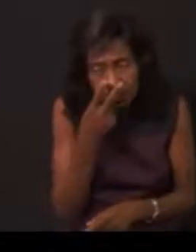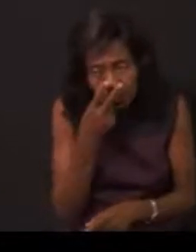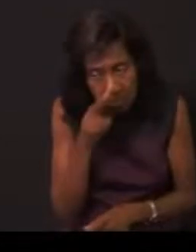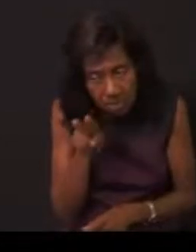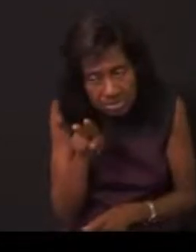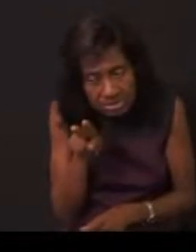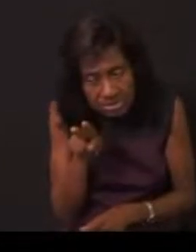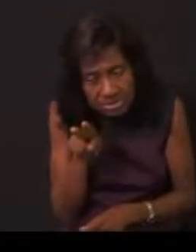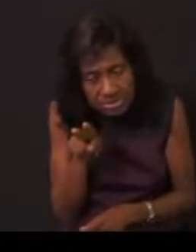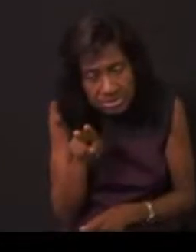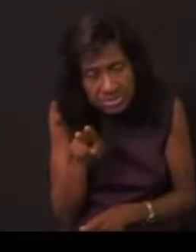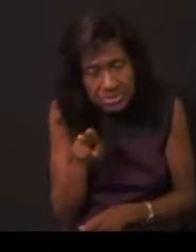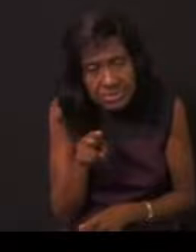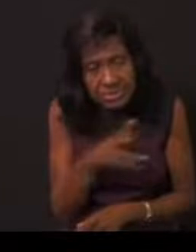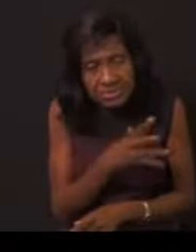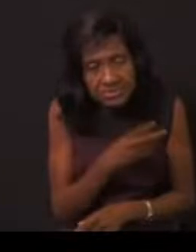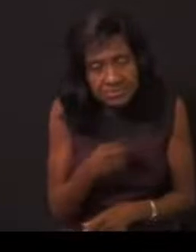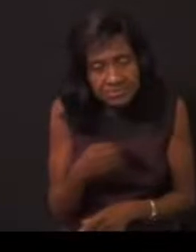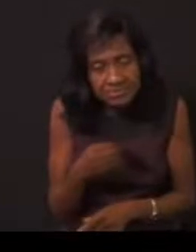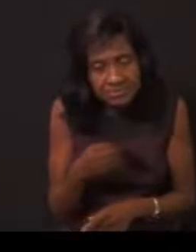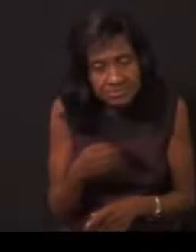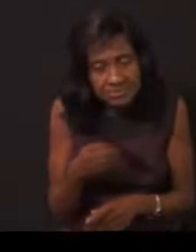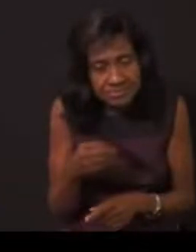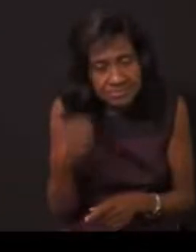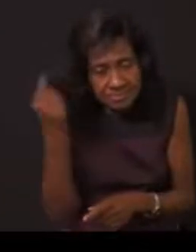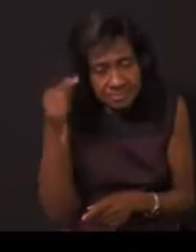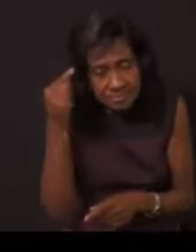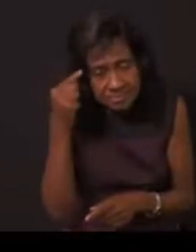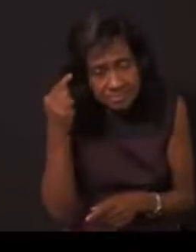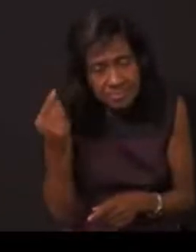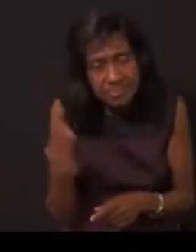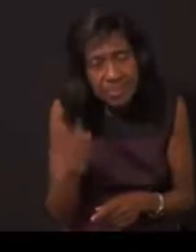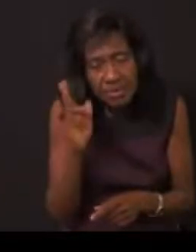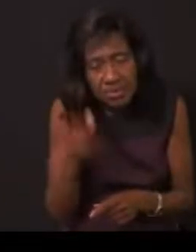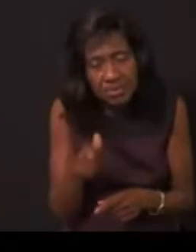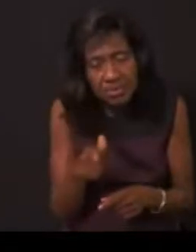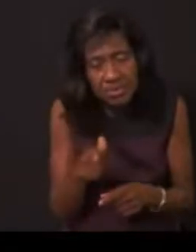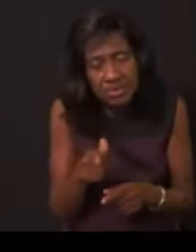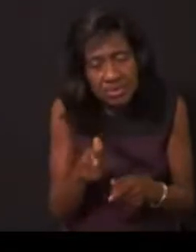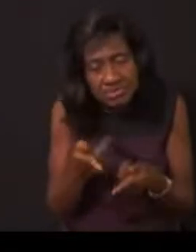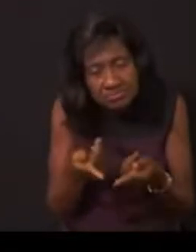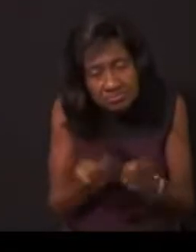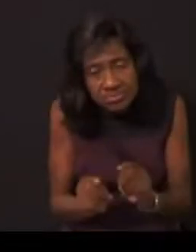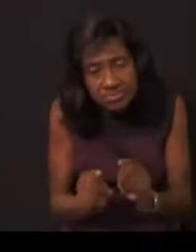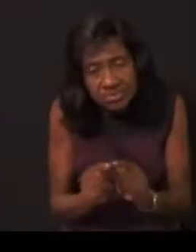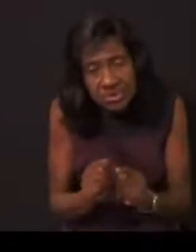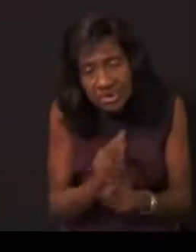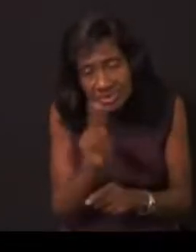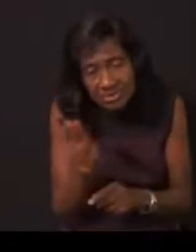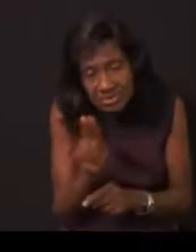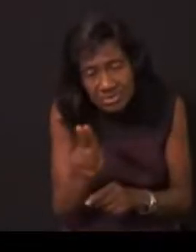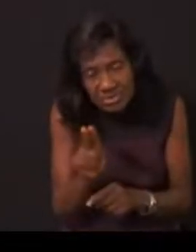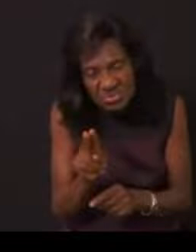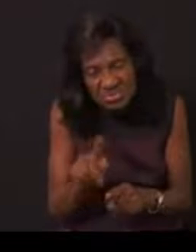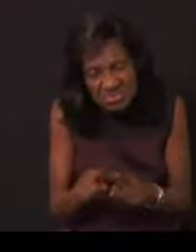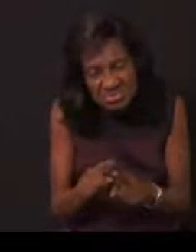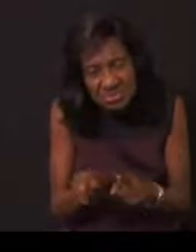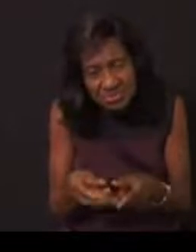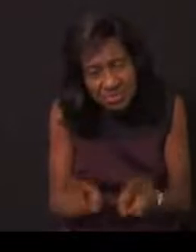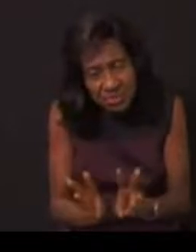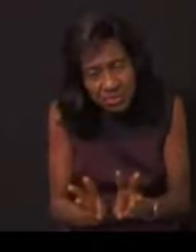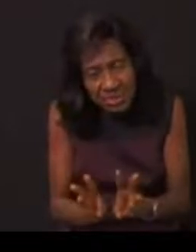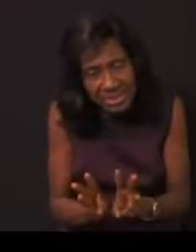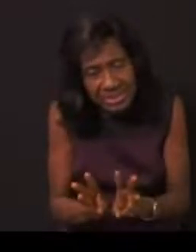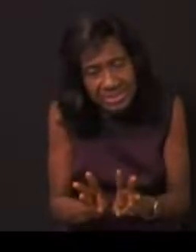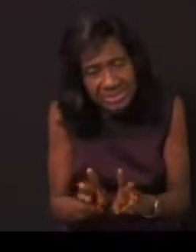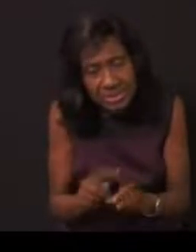extent that government has policy levers that it can utilize in order to try to minimize the impact, and we will be looking at those